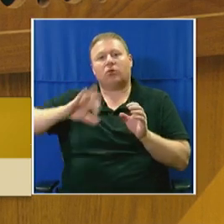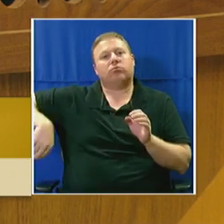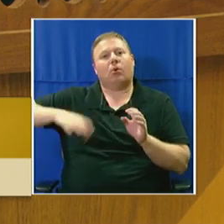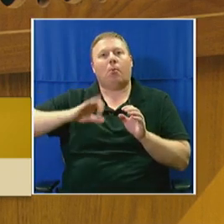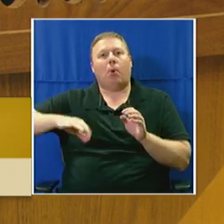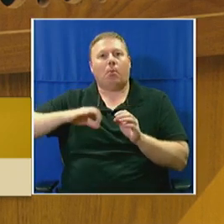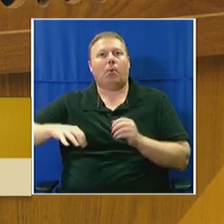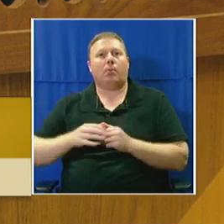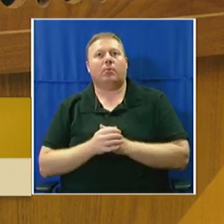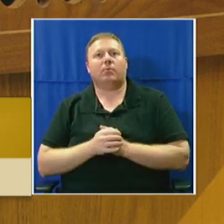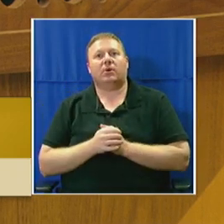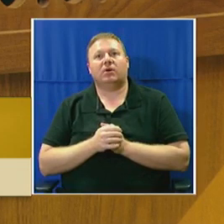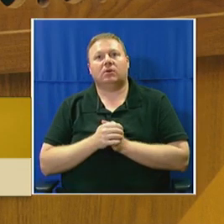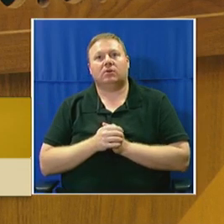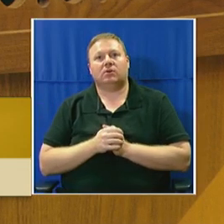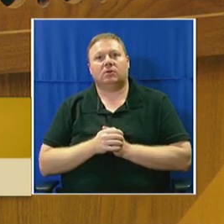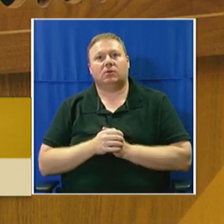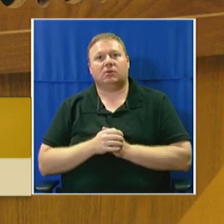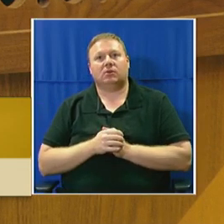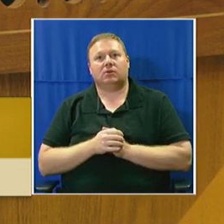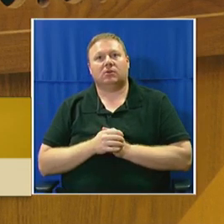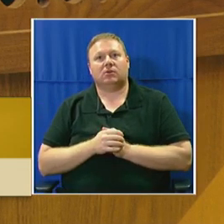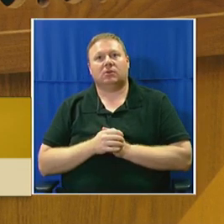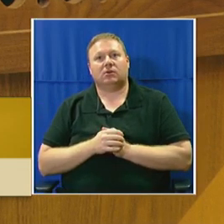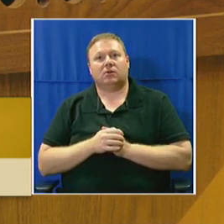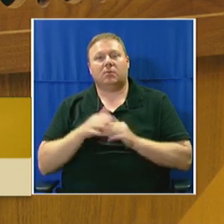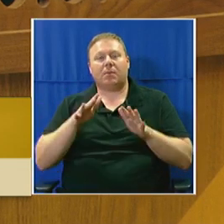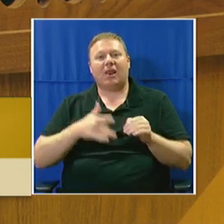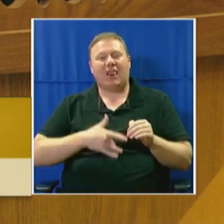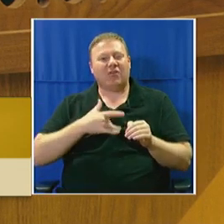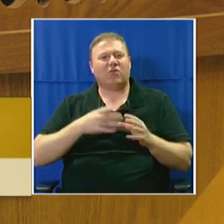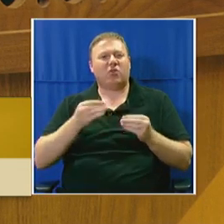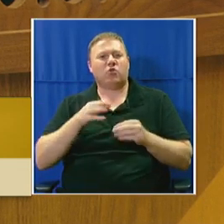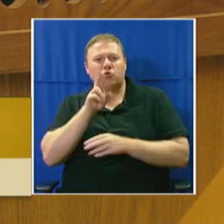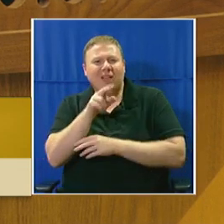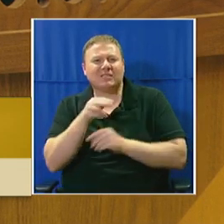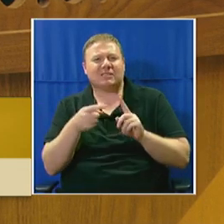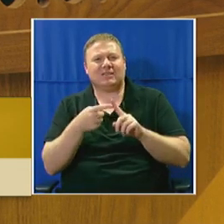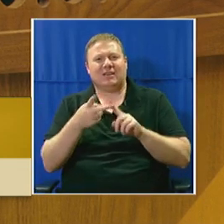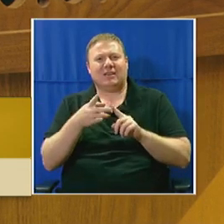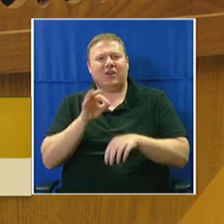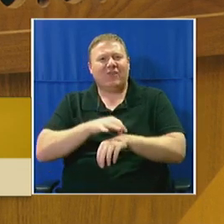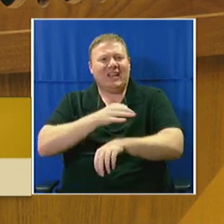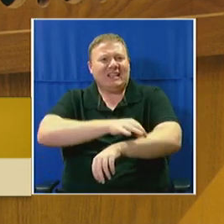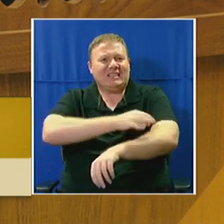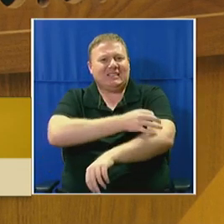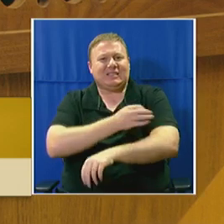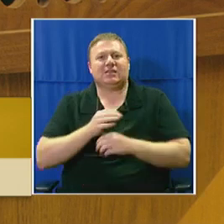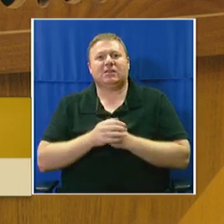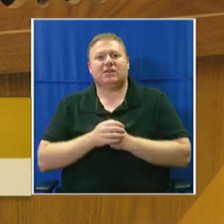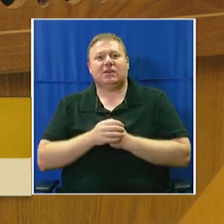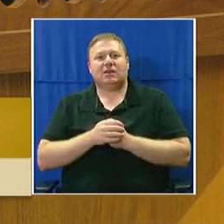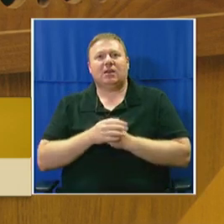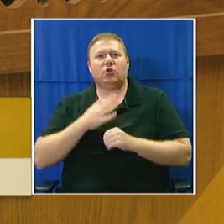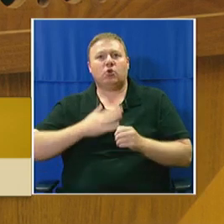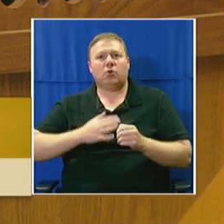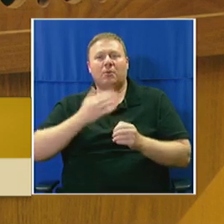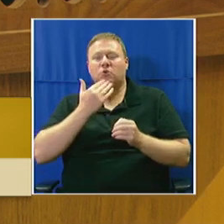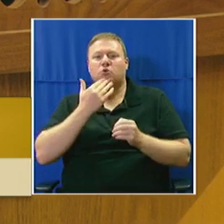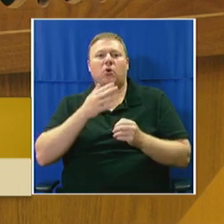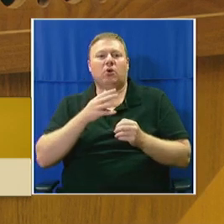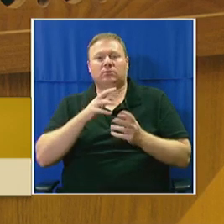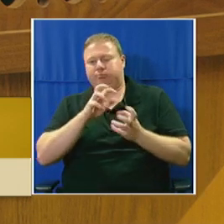themselves while they go and try and E out a leaving in the homes of white people it is black women who stay in the Gatos for face